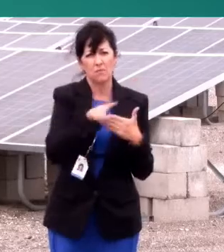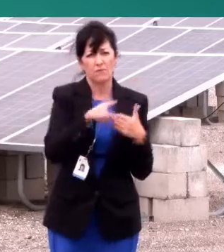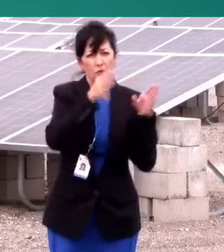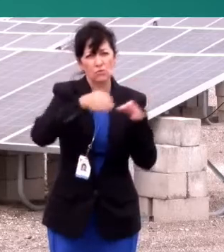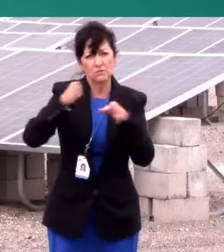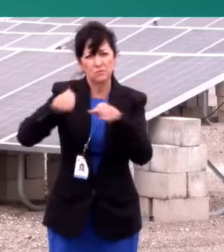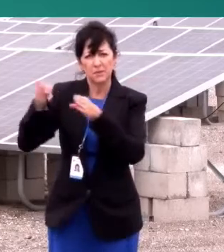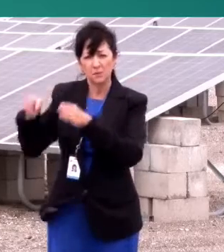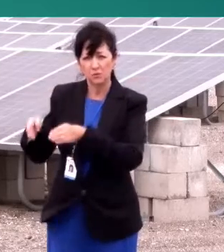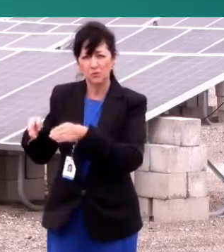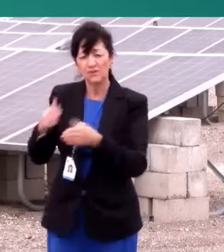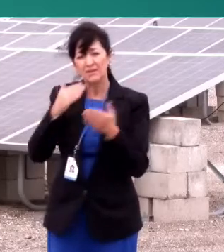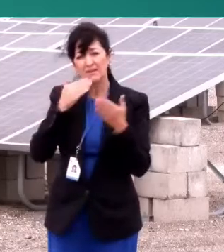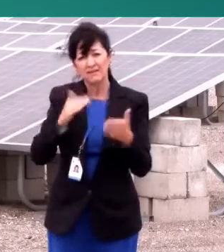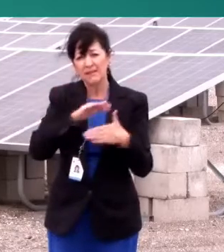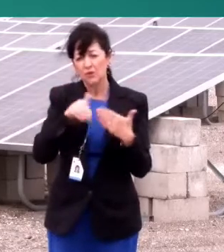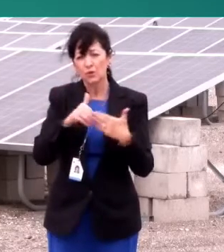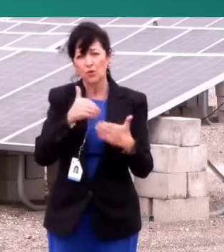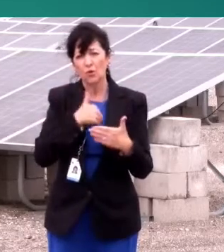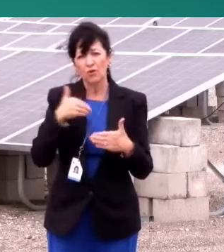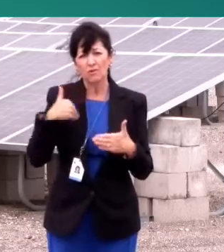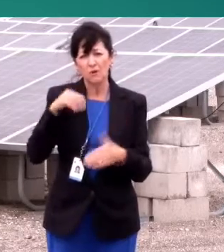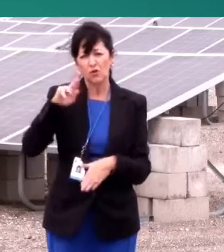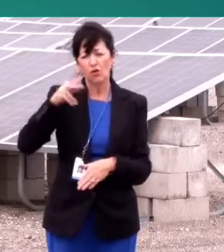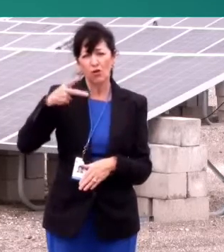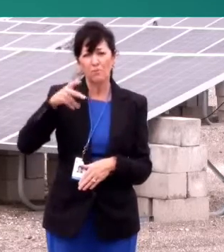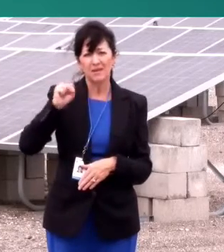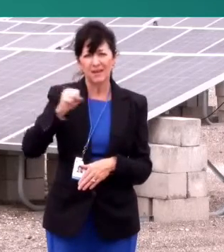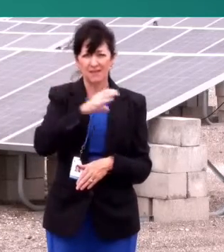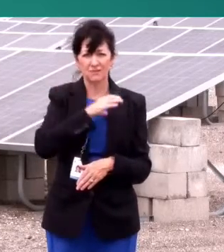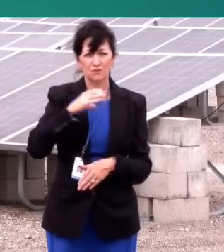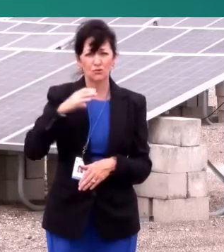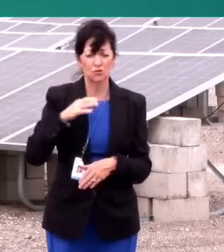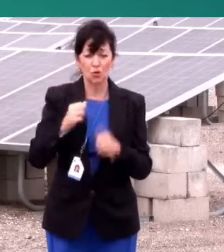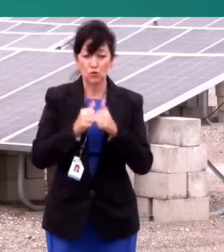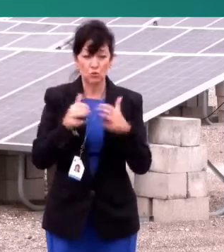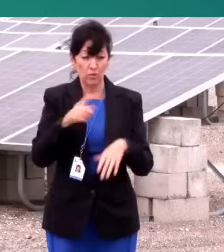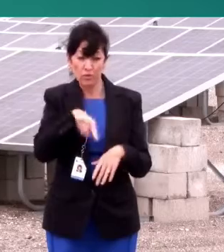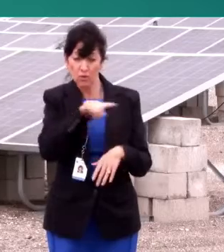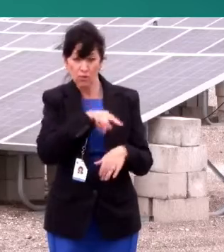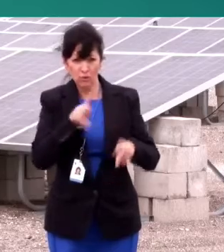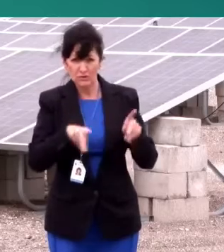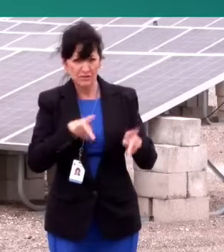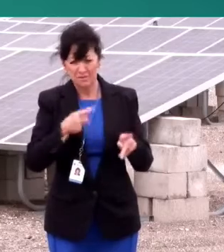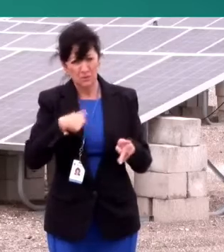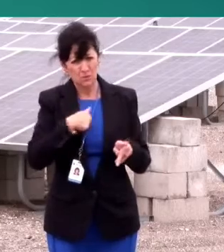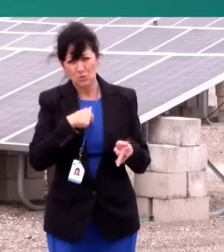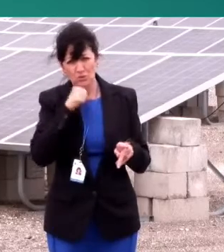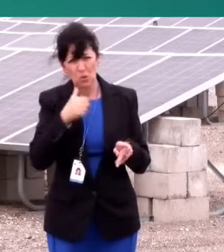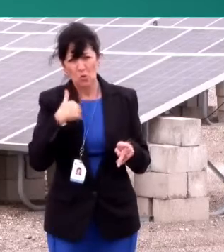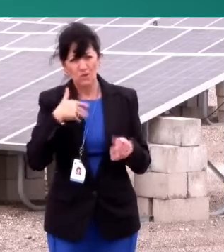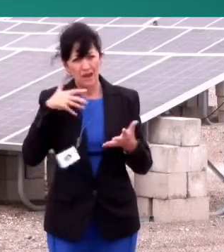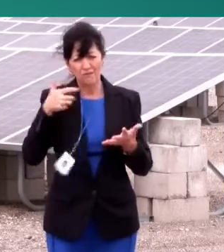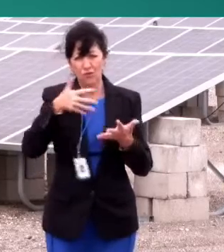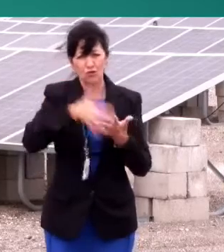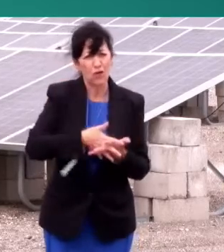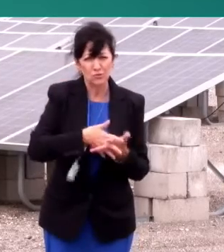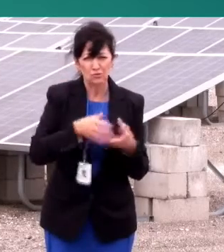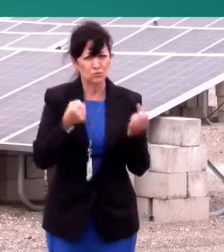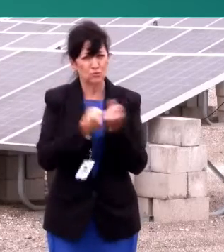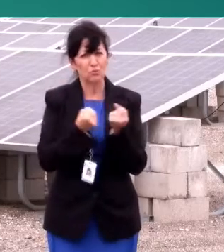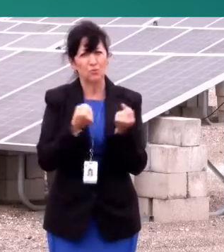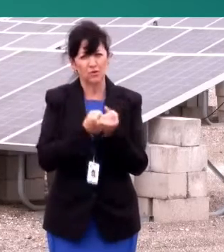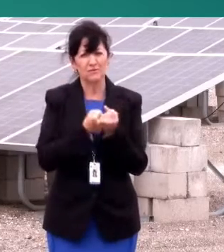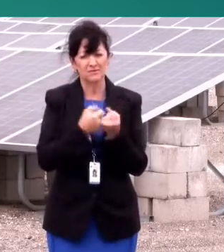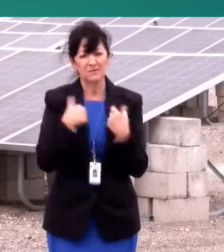individuals. Thank you to all the members of the RPS Coalition, without whom we wouldn't have the grassroots support to make this happen. I also